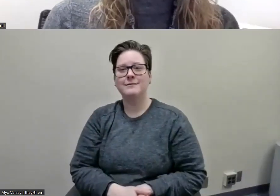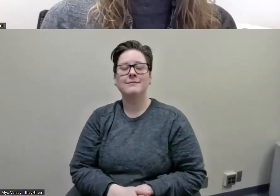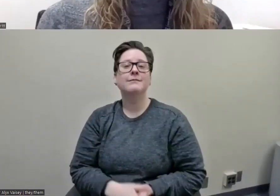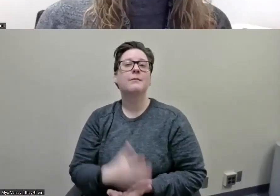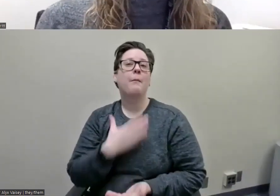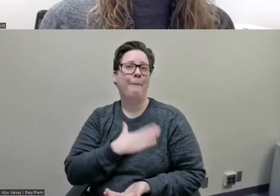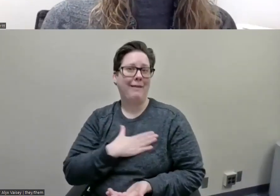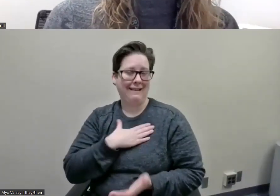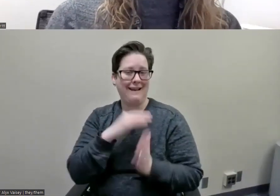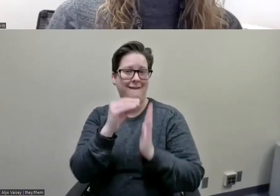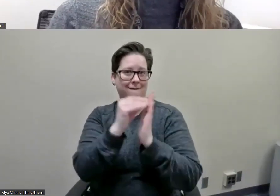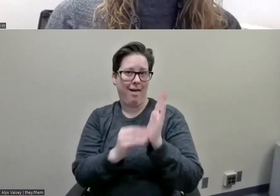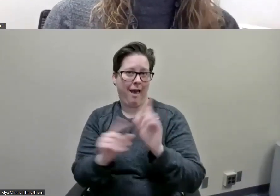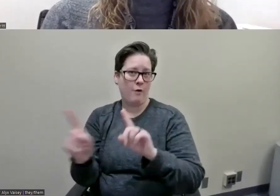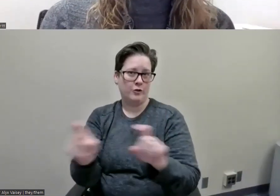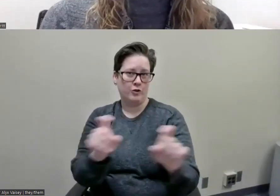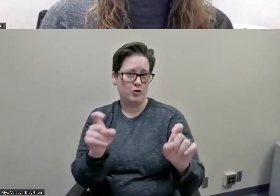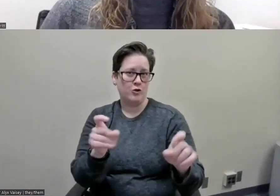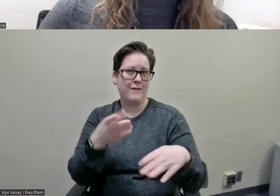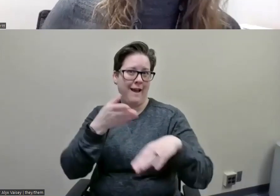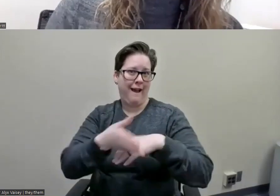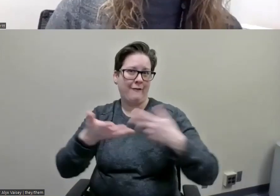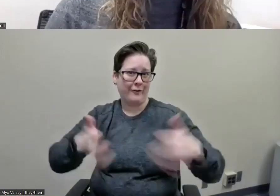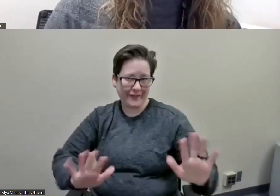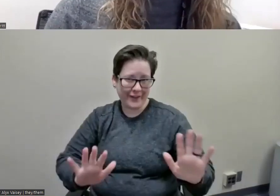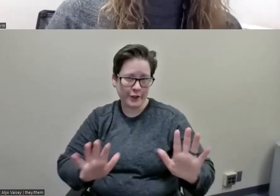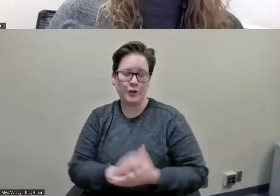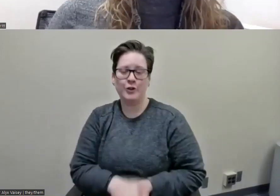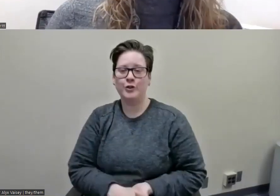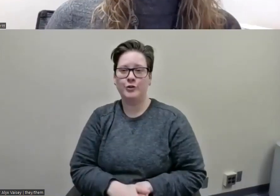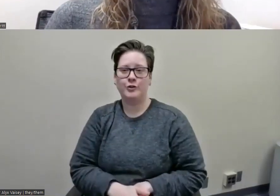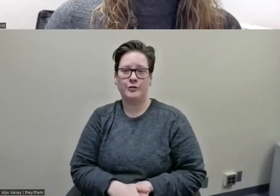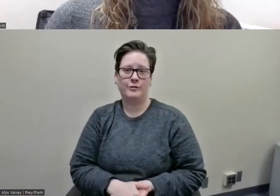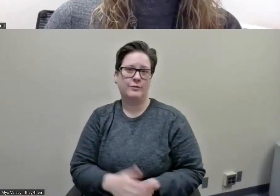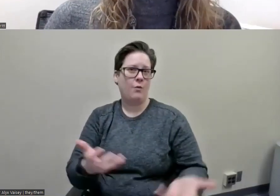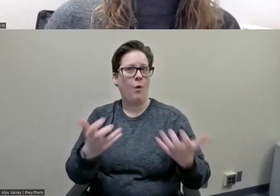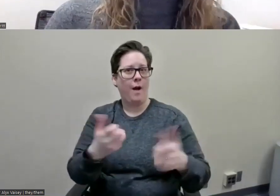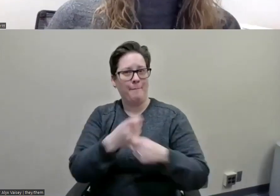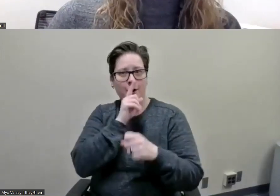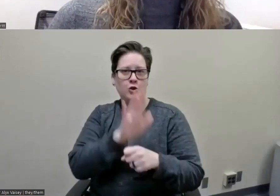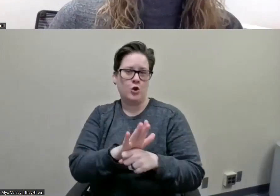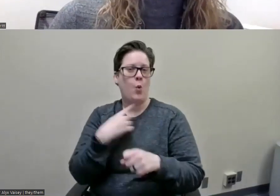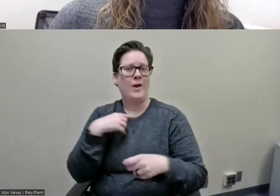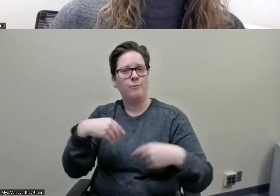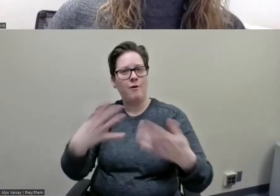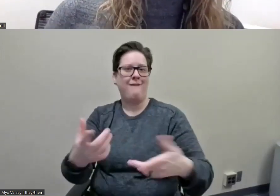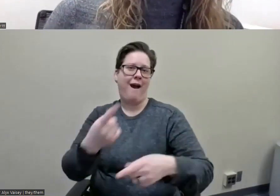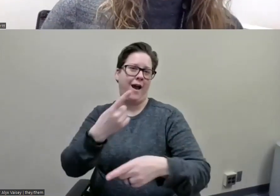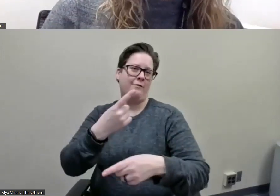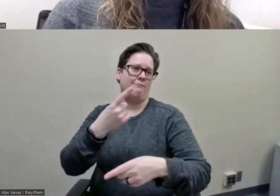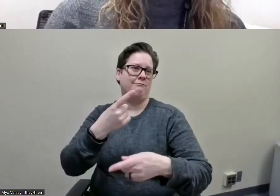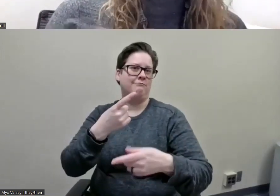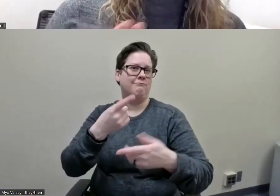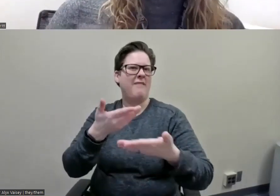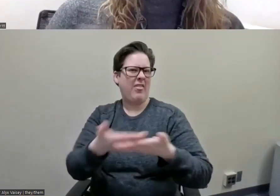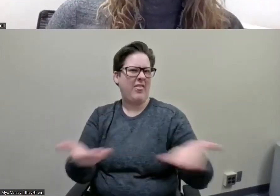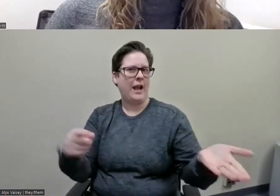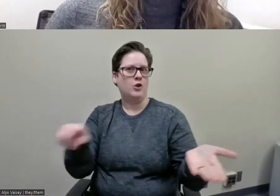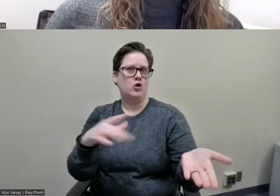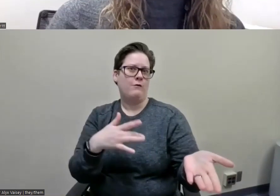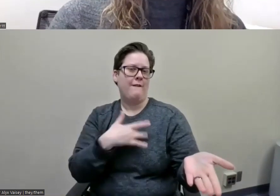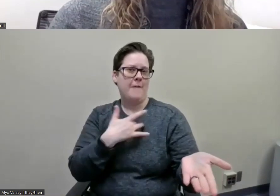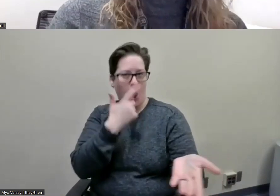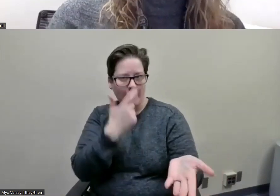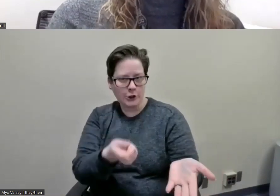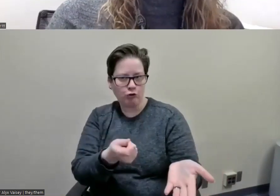sure to fill out the survey following the webinar. So we are making sure that we provide the content that is interesting to